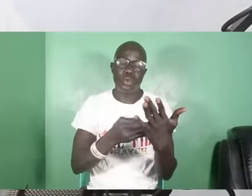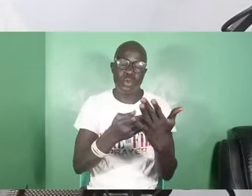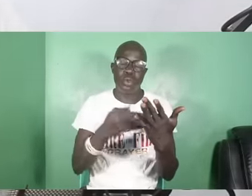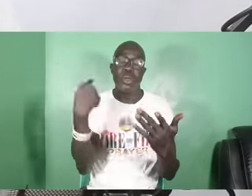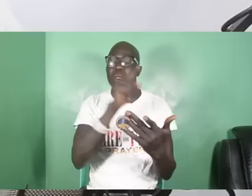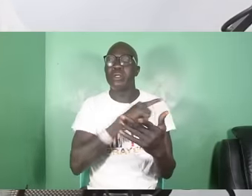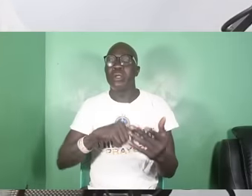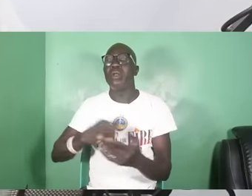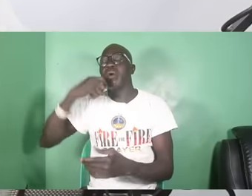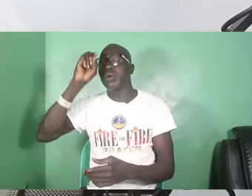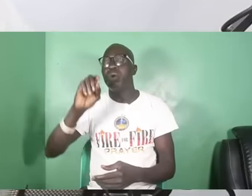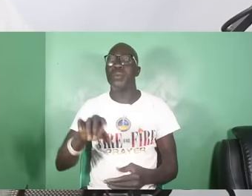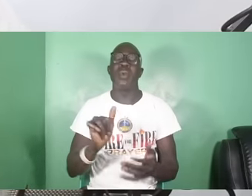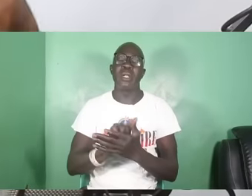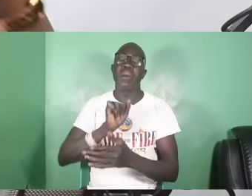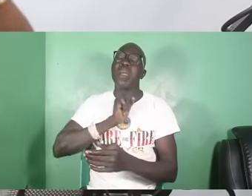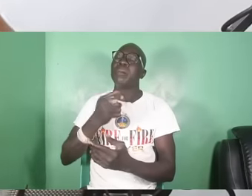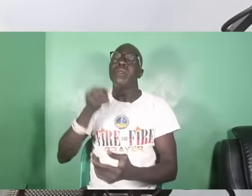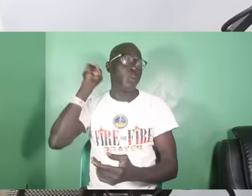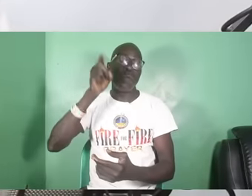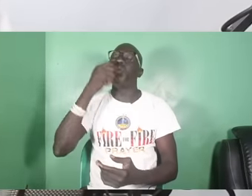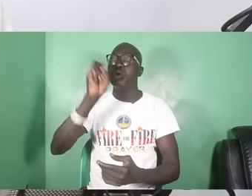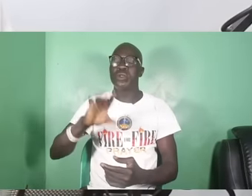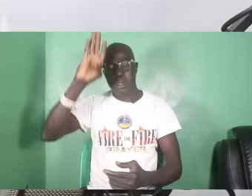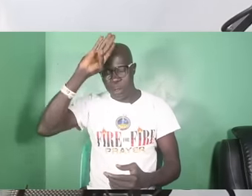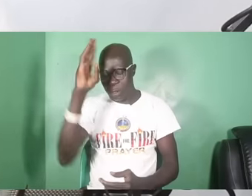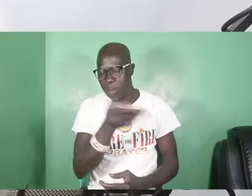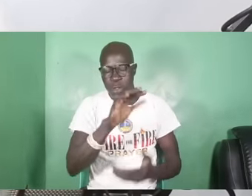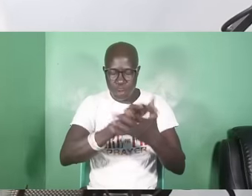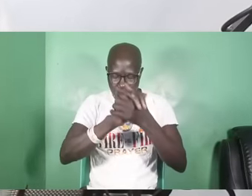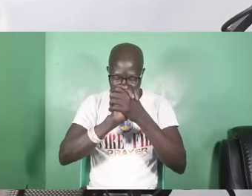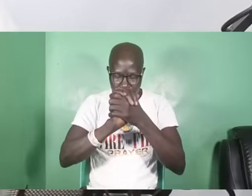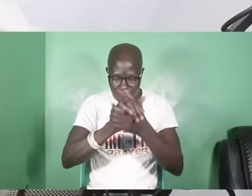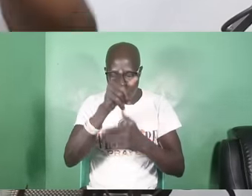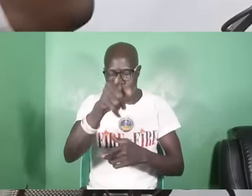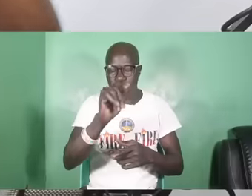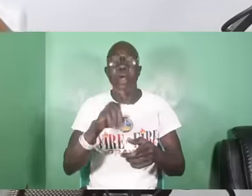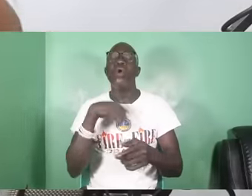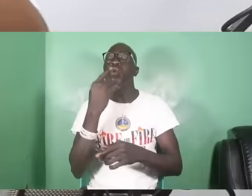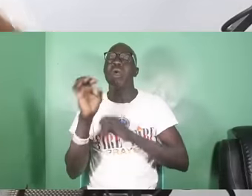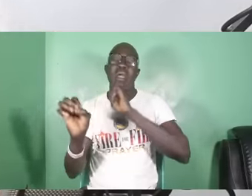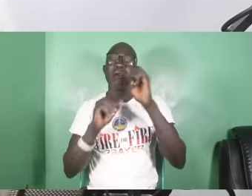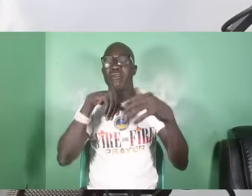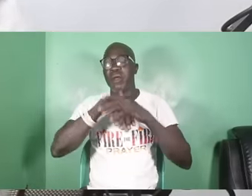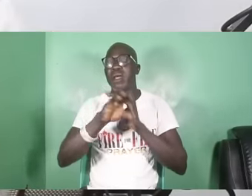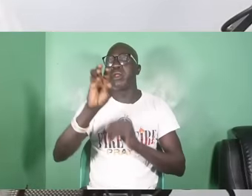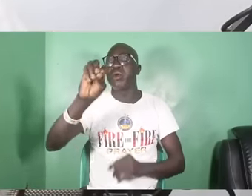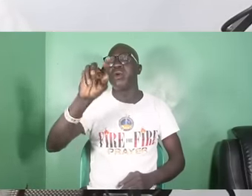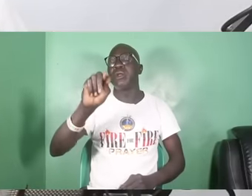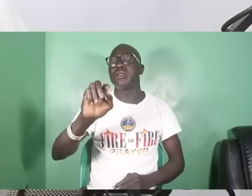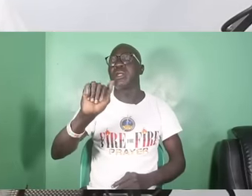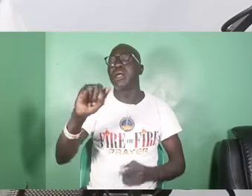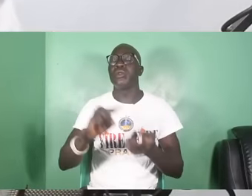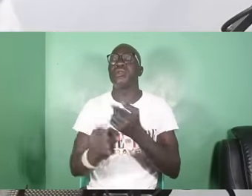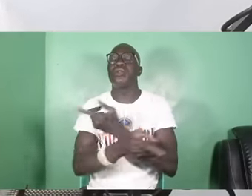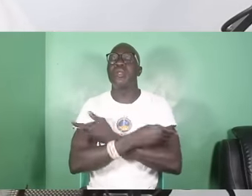Oluwa palace. That the Lord has commanded. Ben agboro ki wo na pe oko ori. They must congratulate you too. gbogbo to ba wa lo tale le pa pa ma